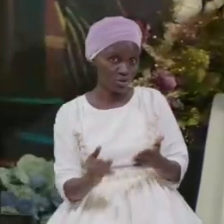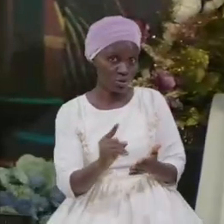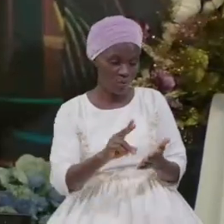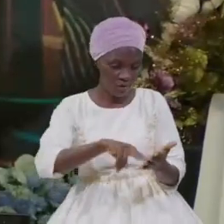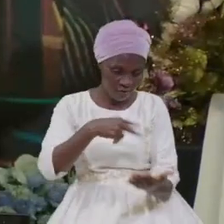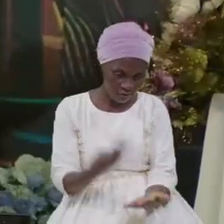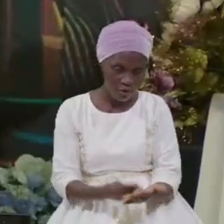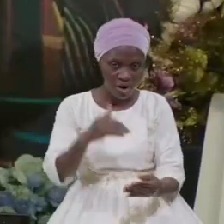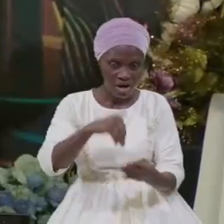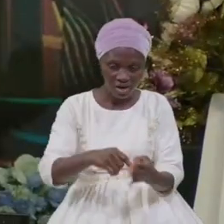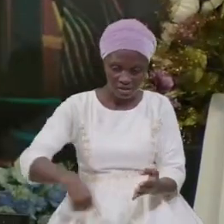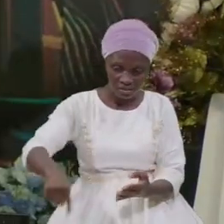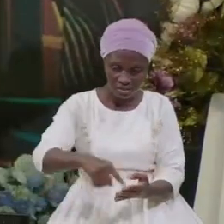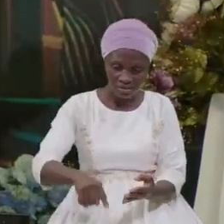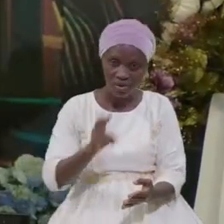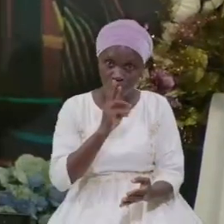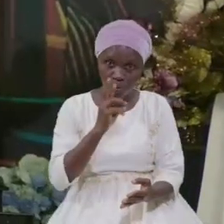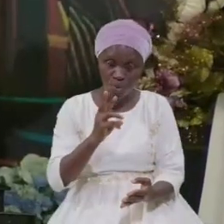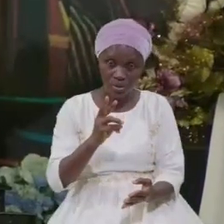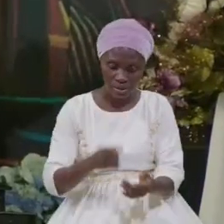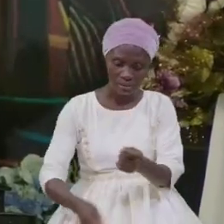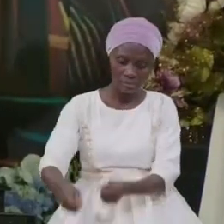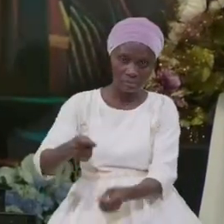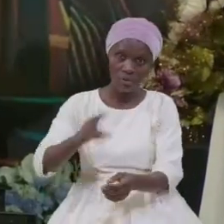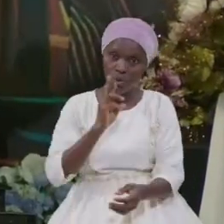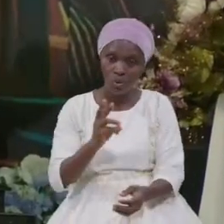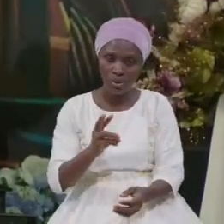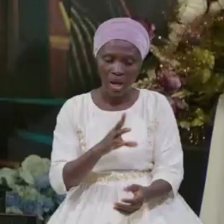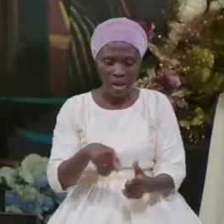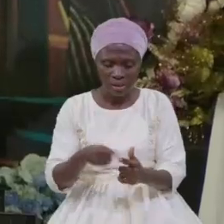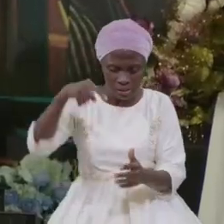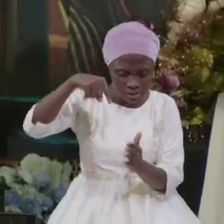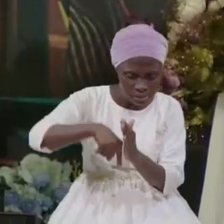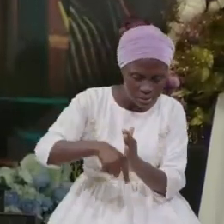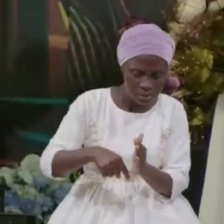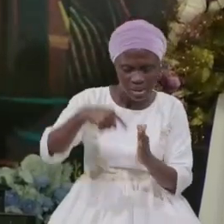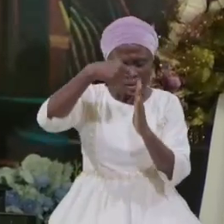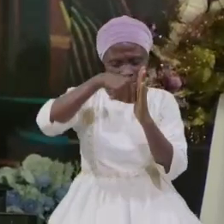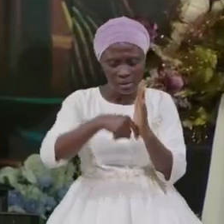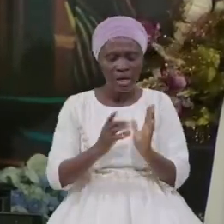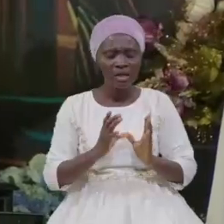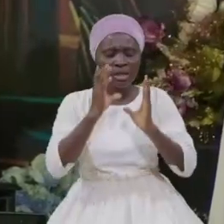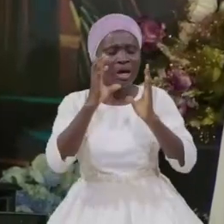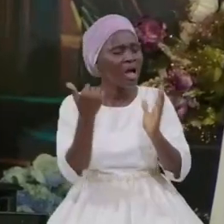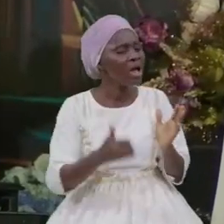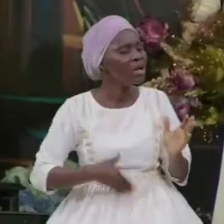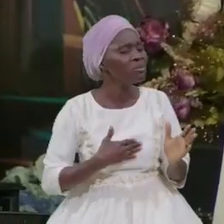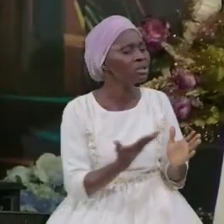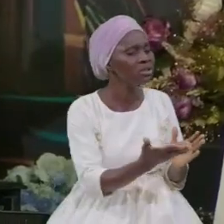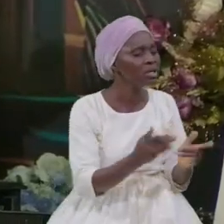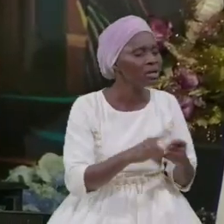the well, he shouted, anybody up there to save me,